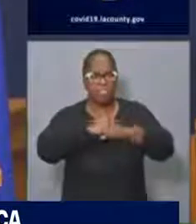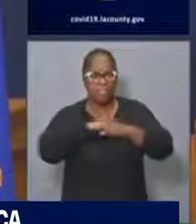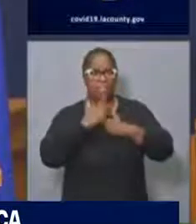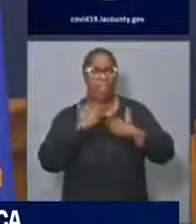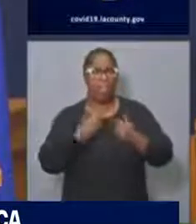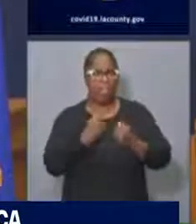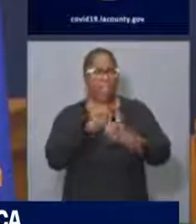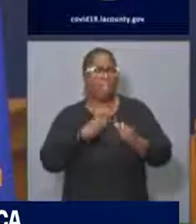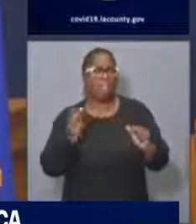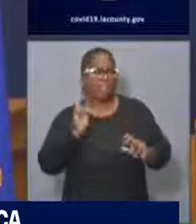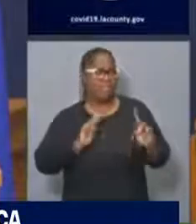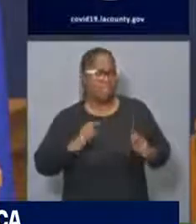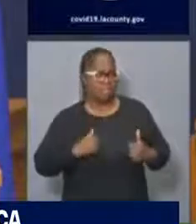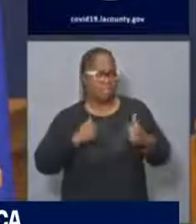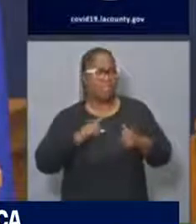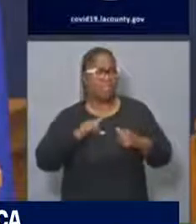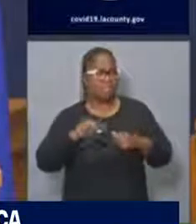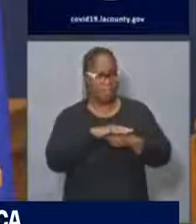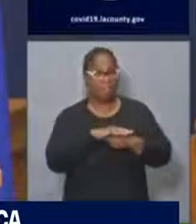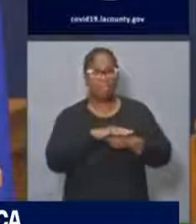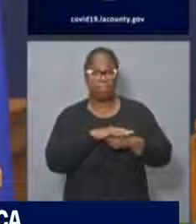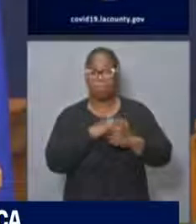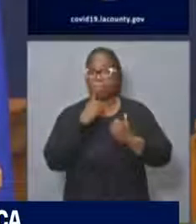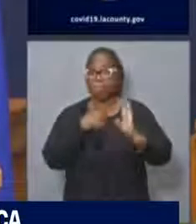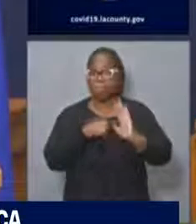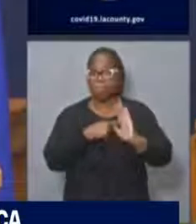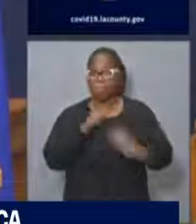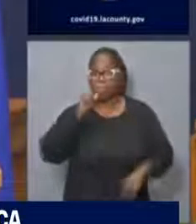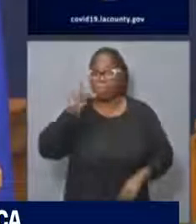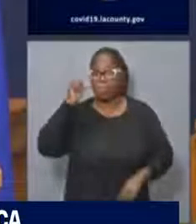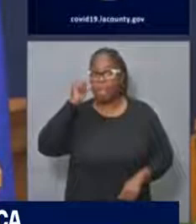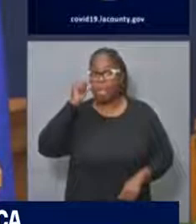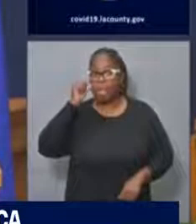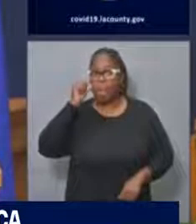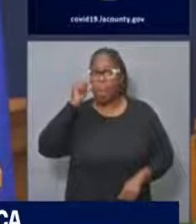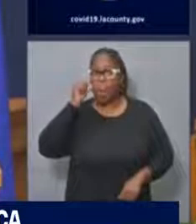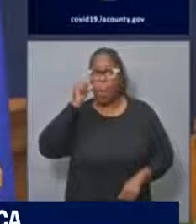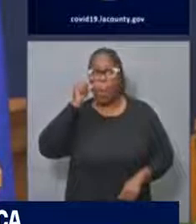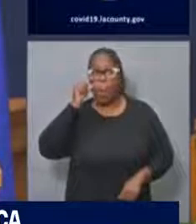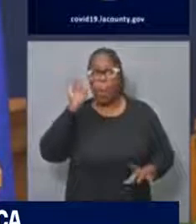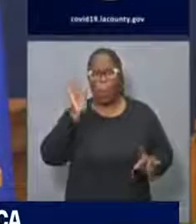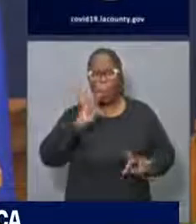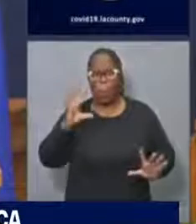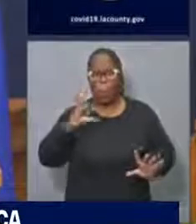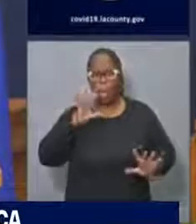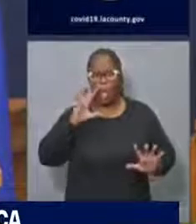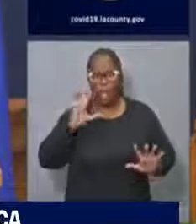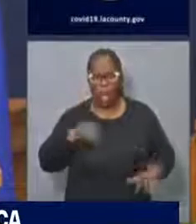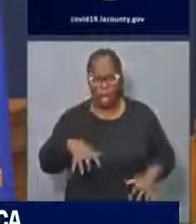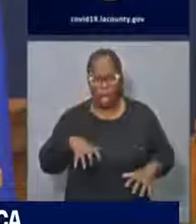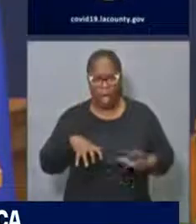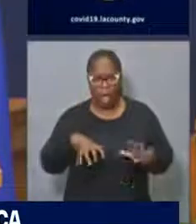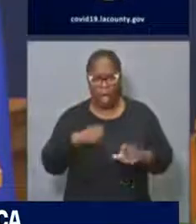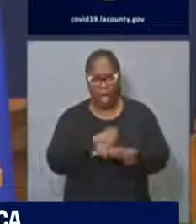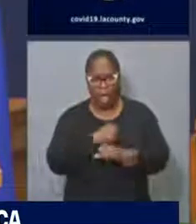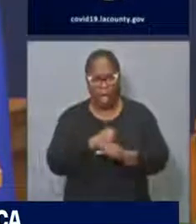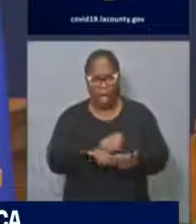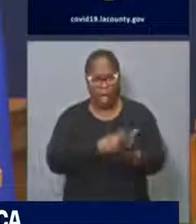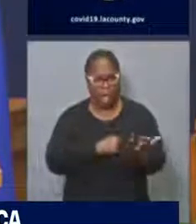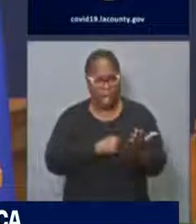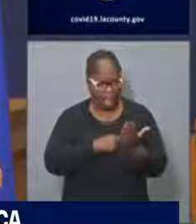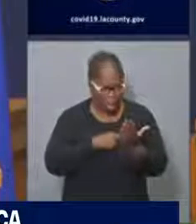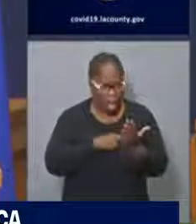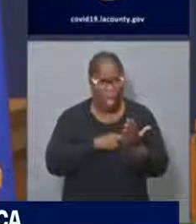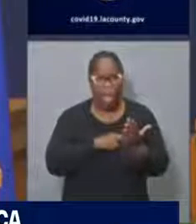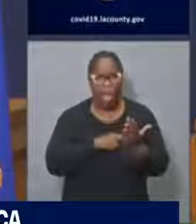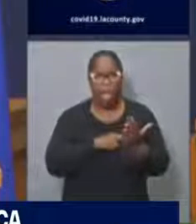County. To put that in perspective, we reported troubling and startling data. We saw the most cases we've